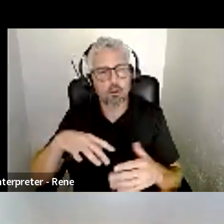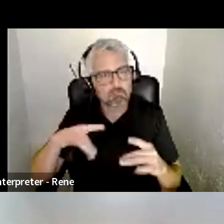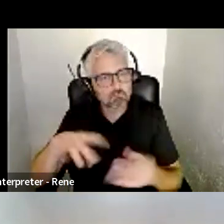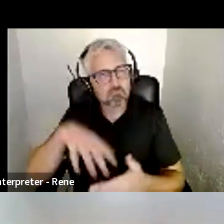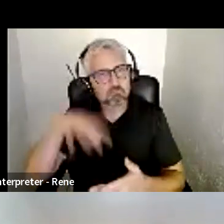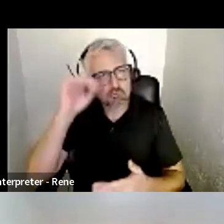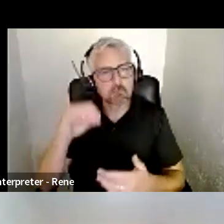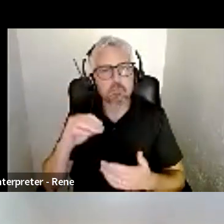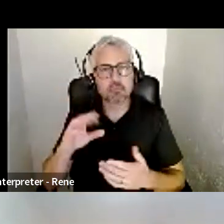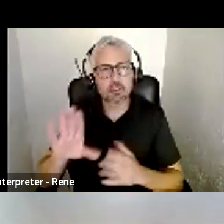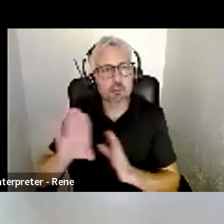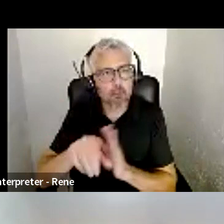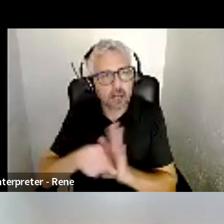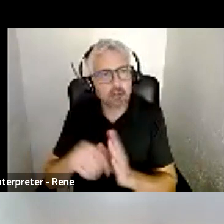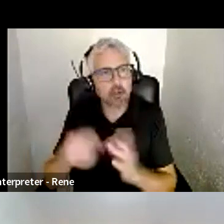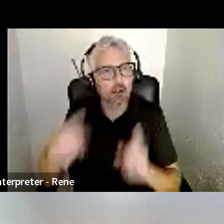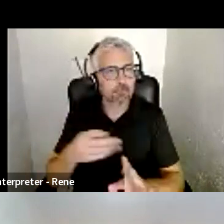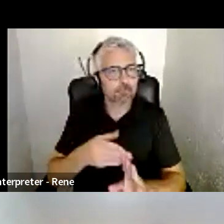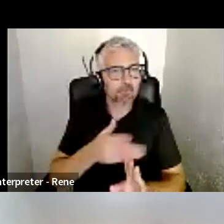the background of it.